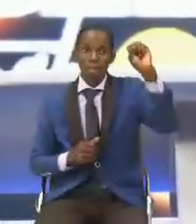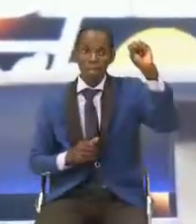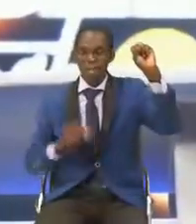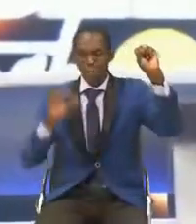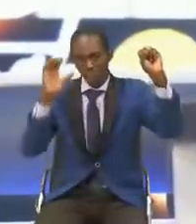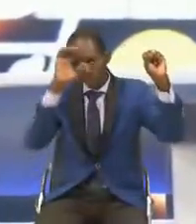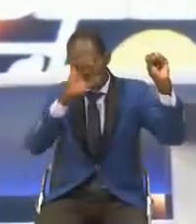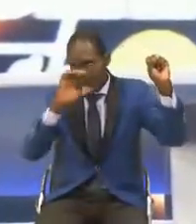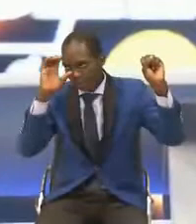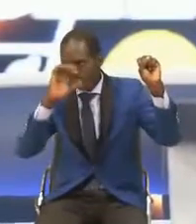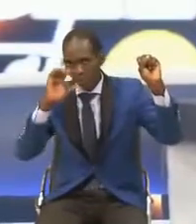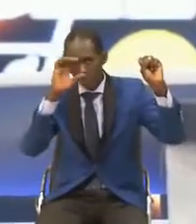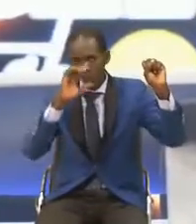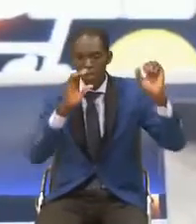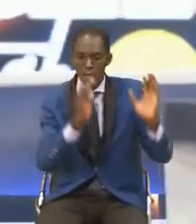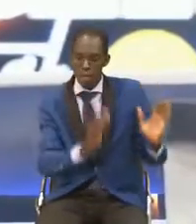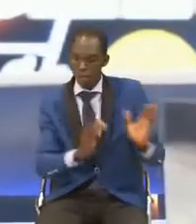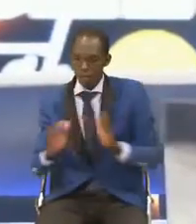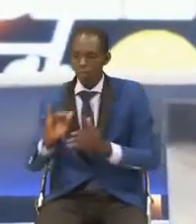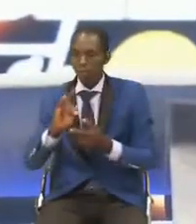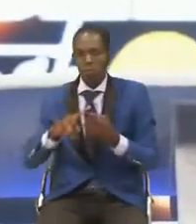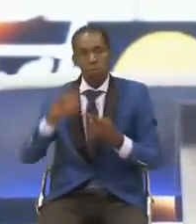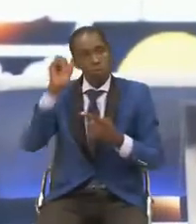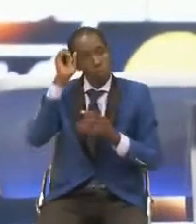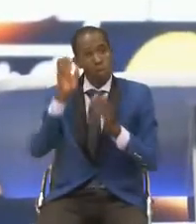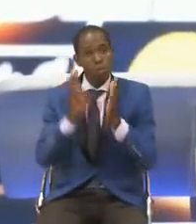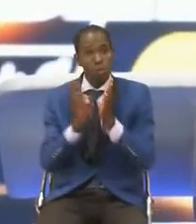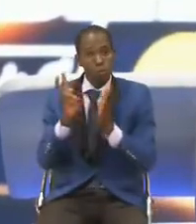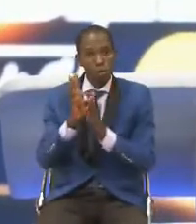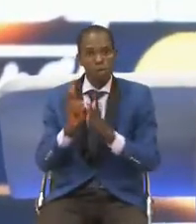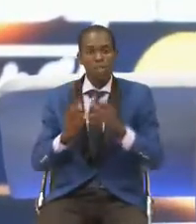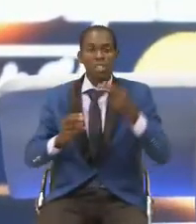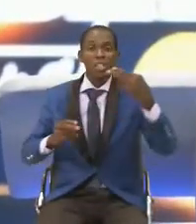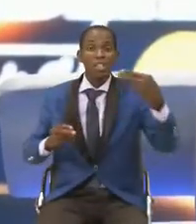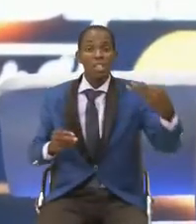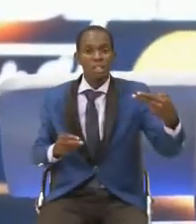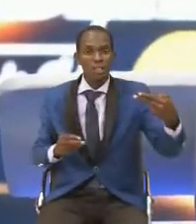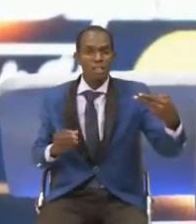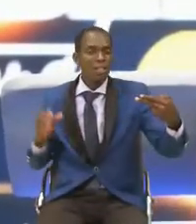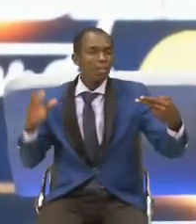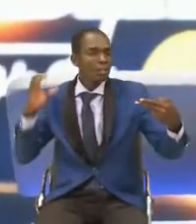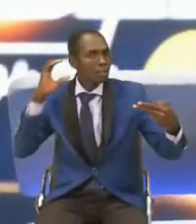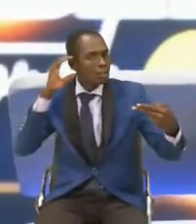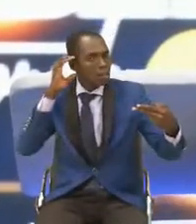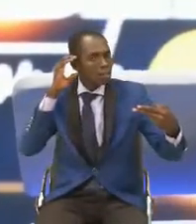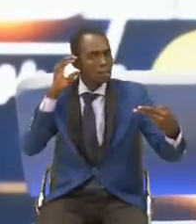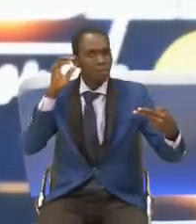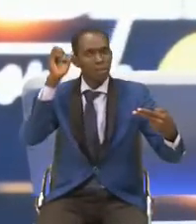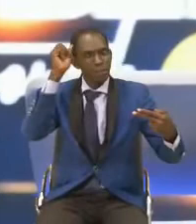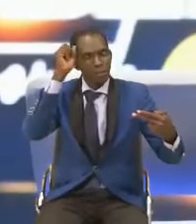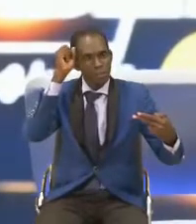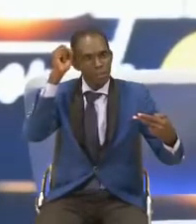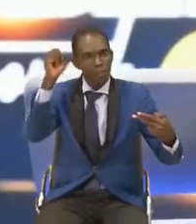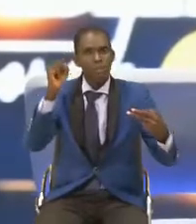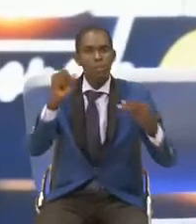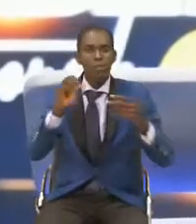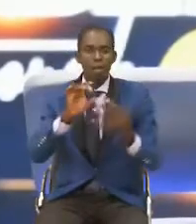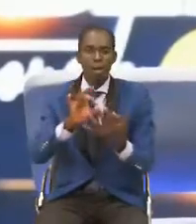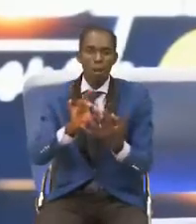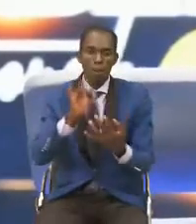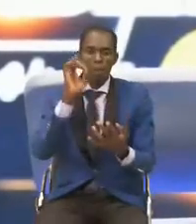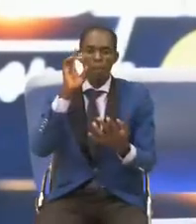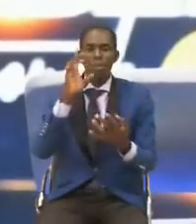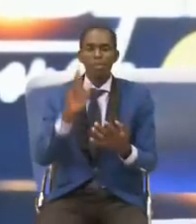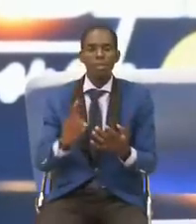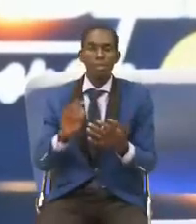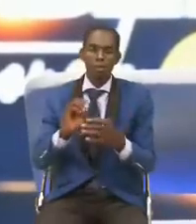in Jesus' name. As seek according to his will. Hear now,